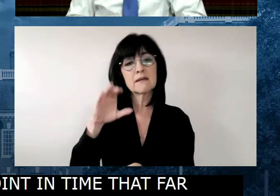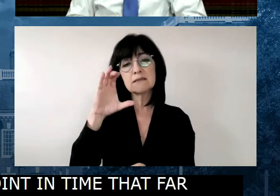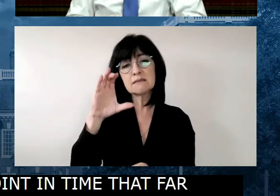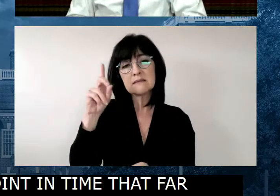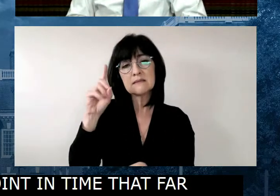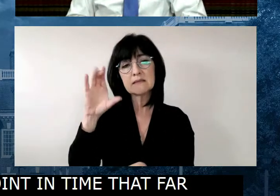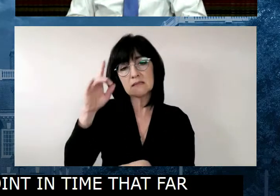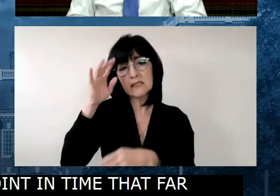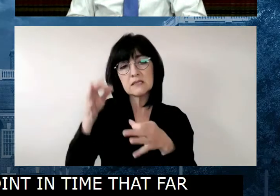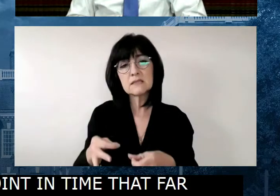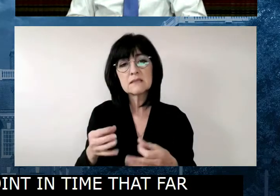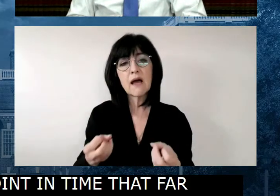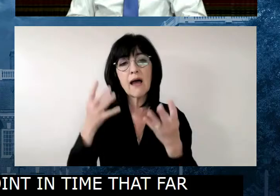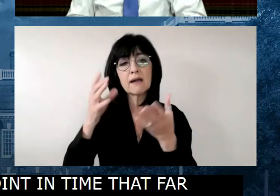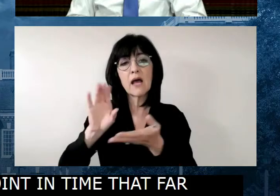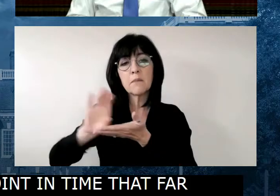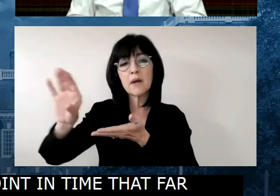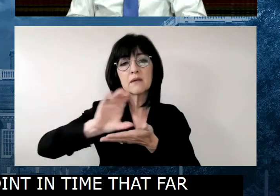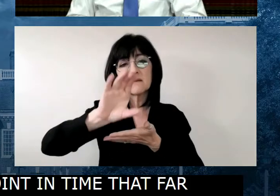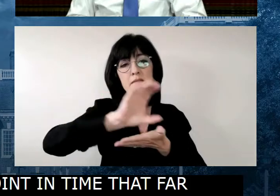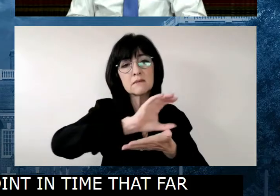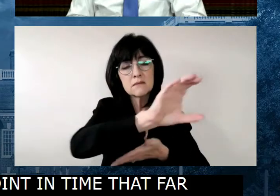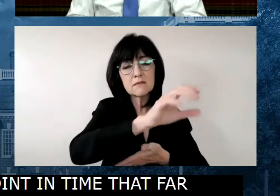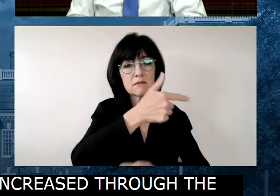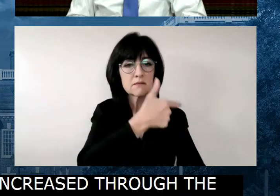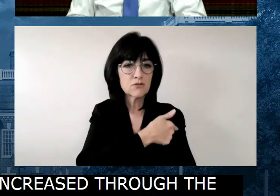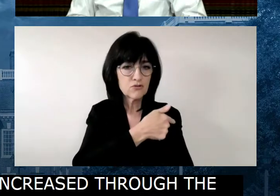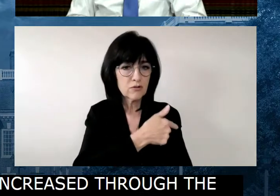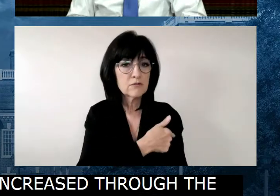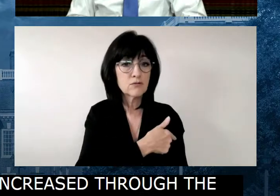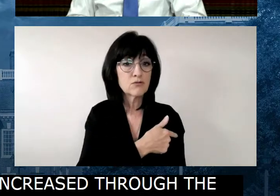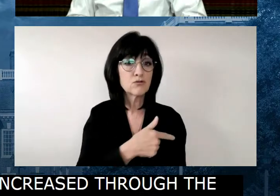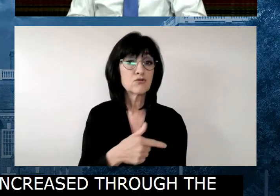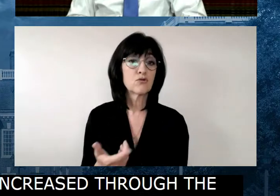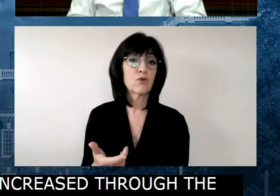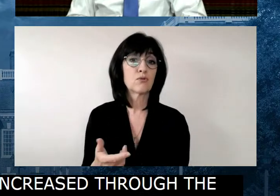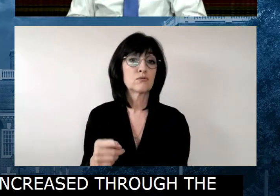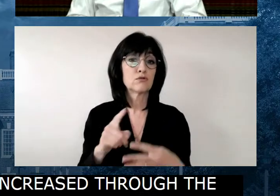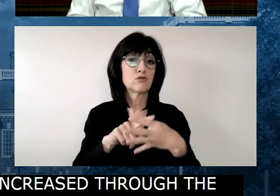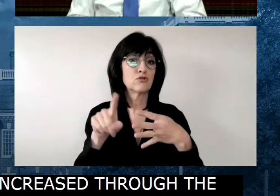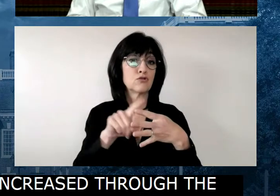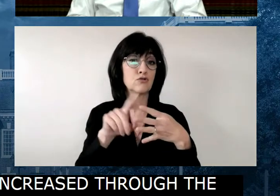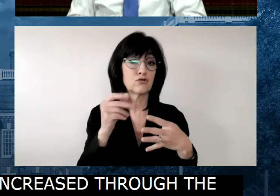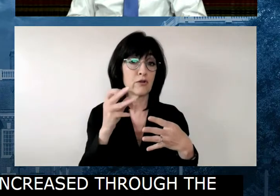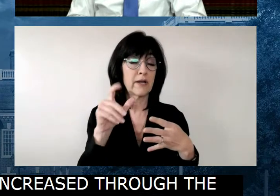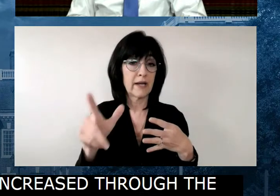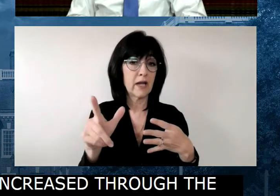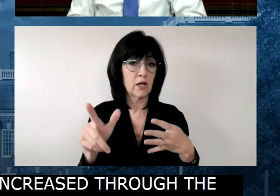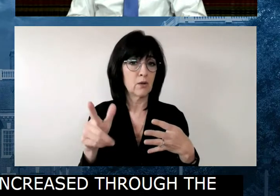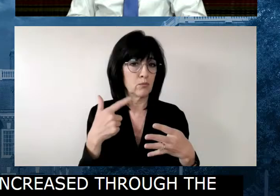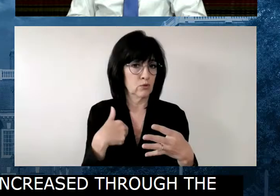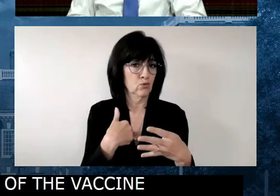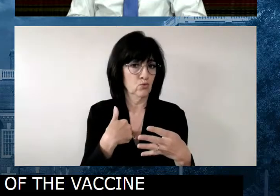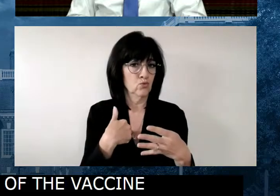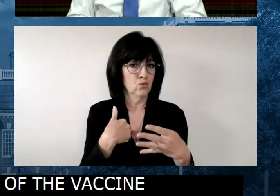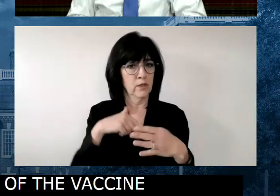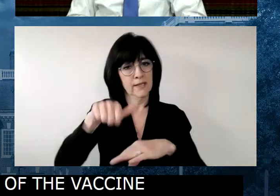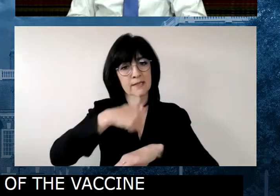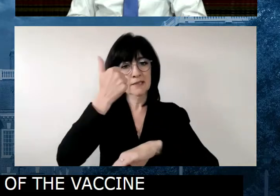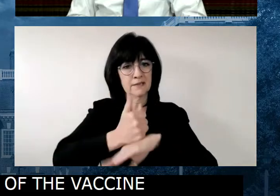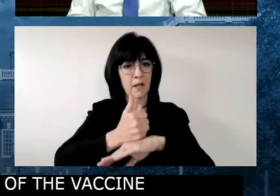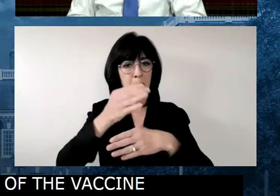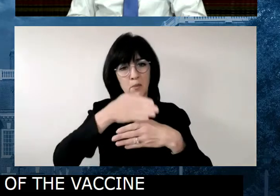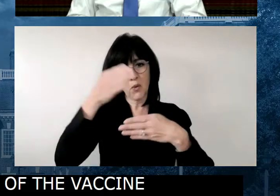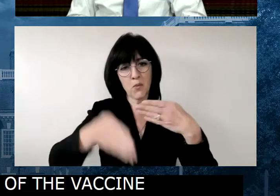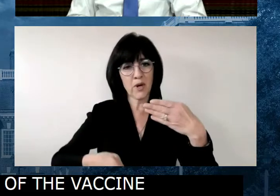vaccine increased and peaked in early April, a time where we had the large weekend clinics at